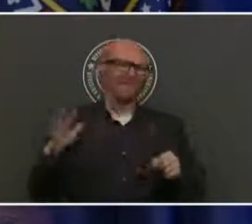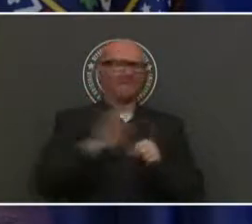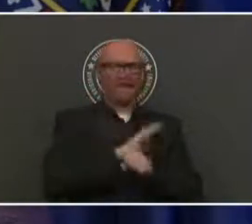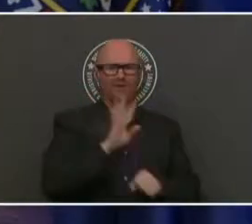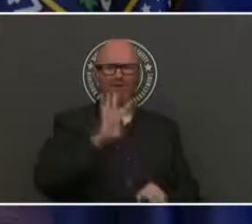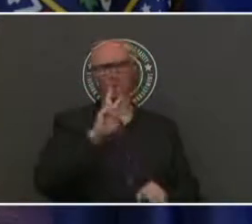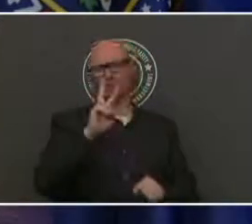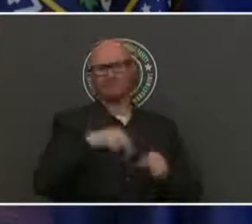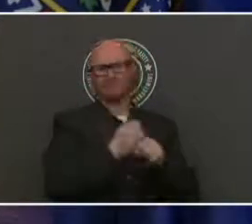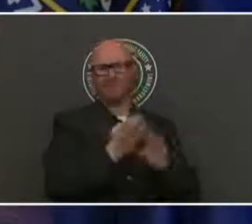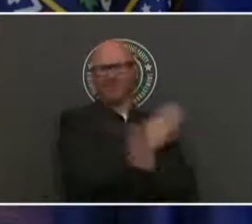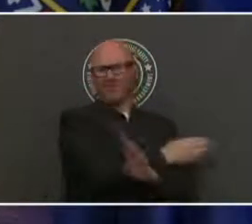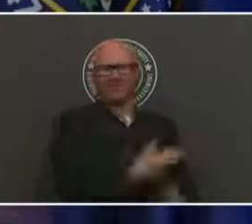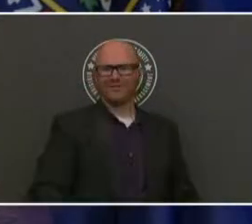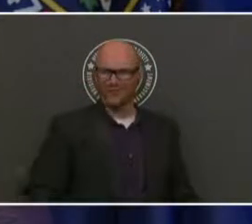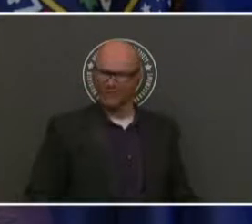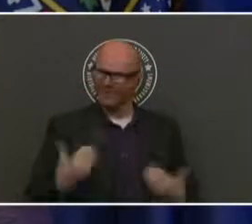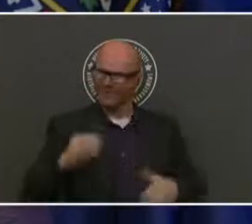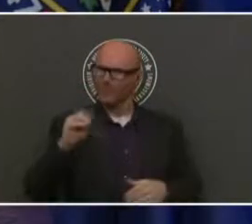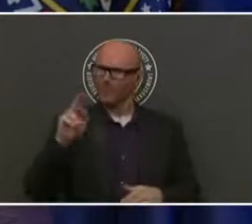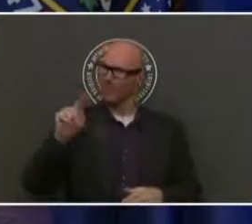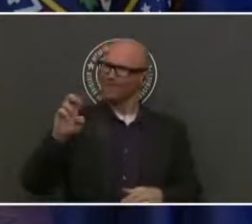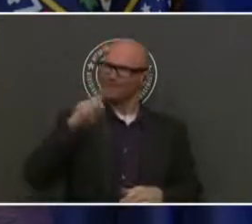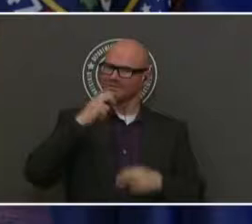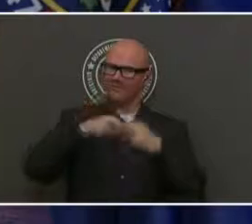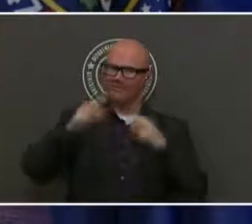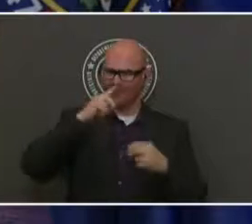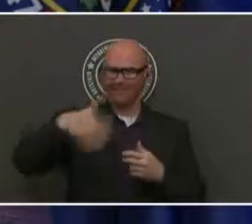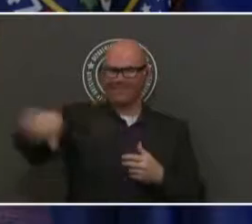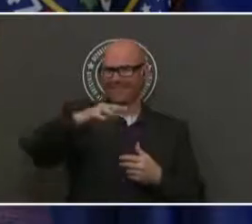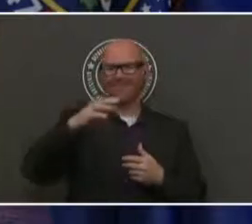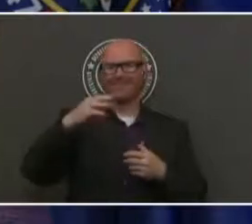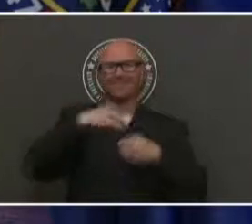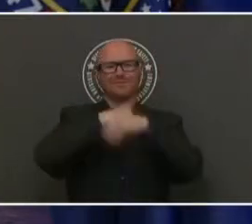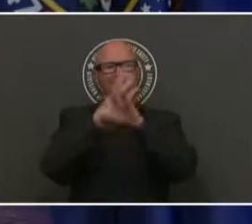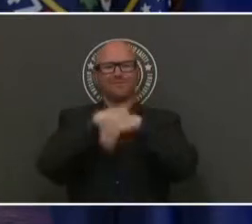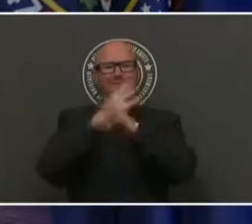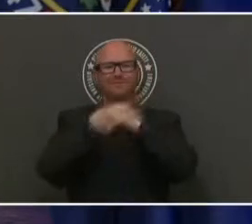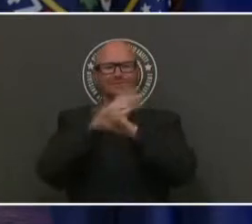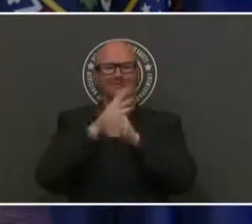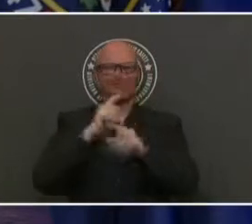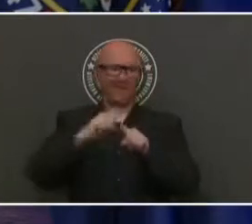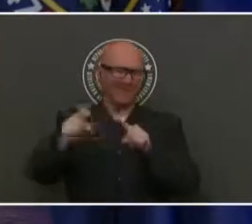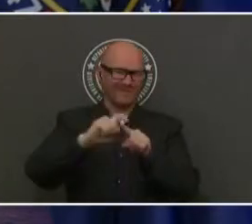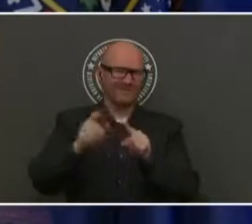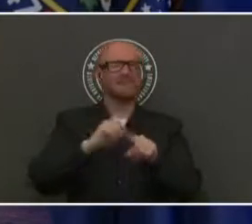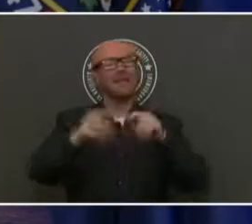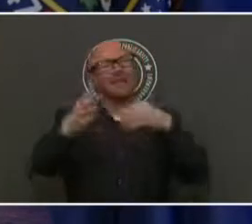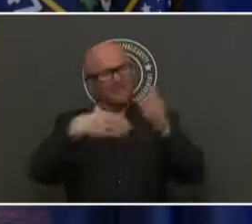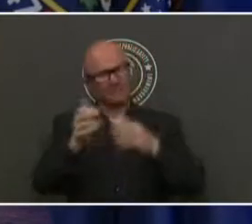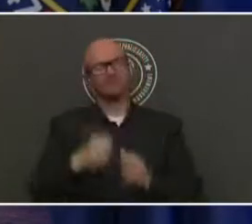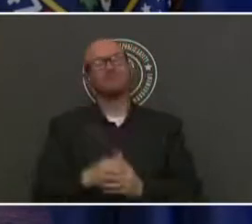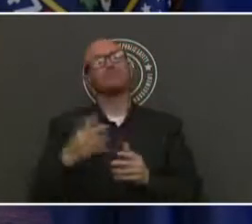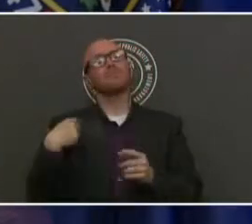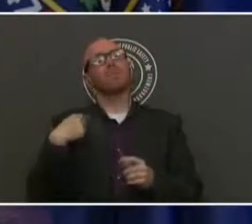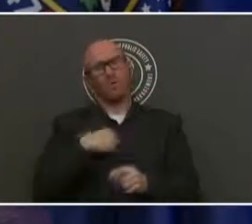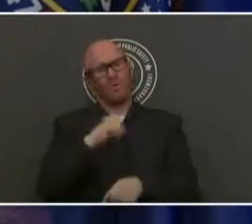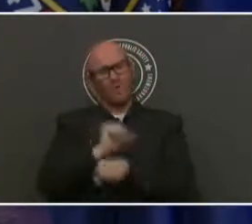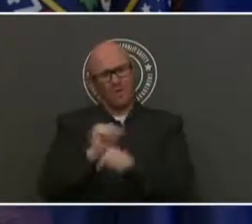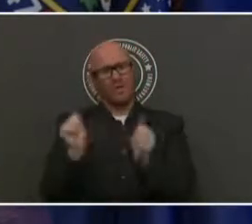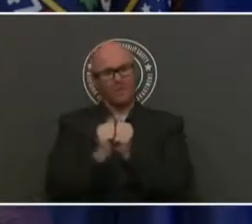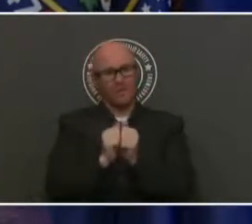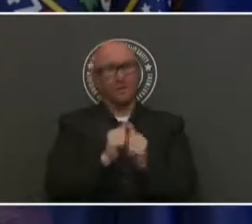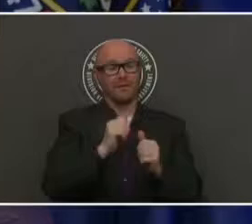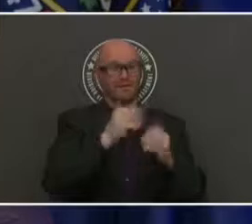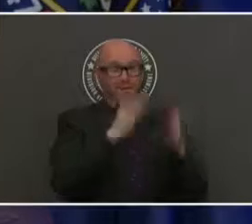very closely with public partners and private partners on education campaigns to encourage people